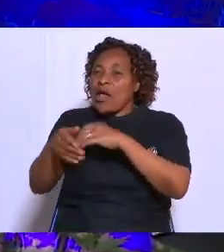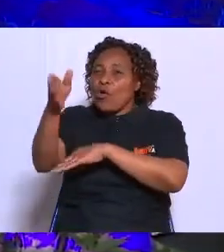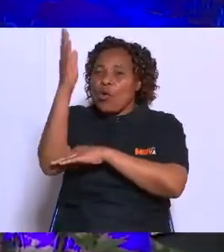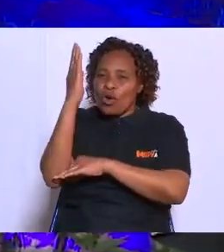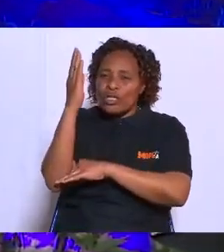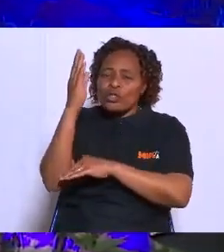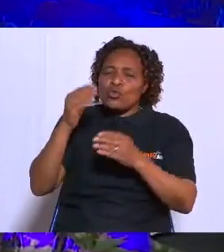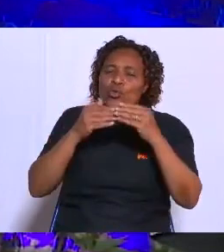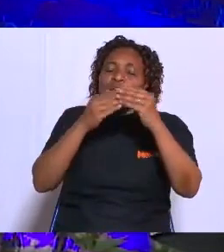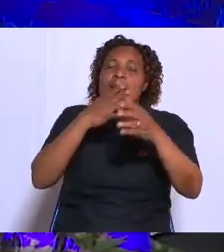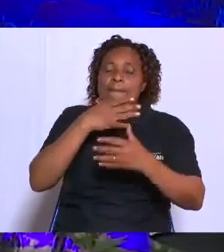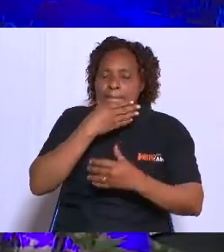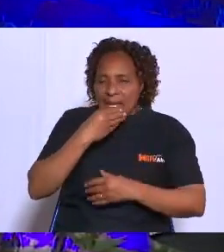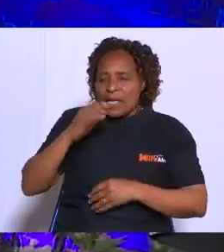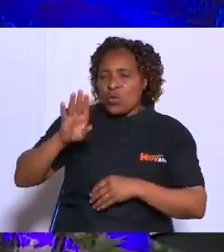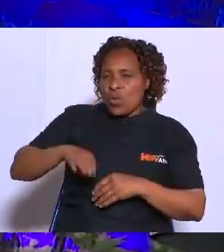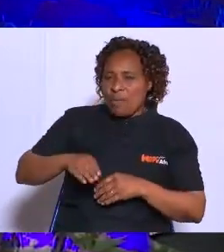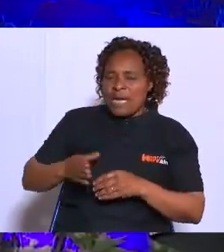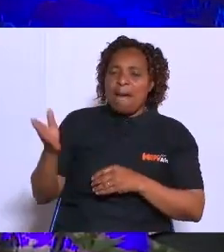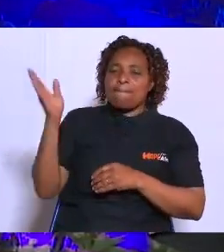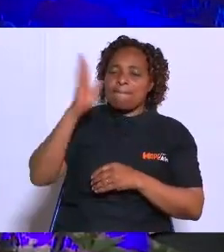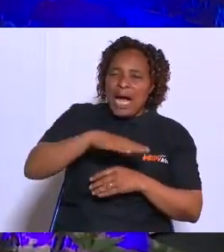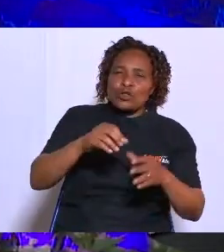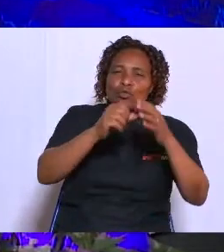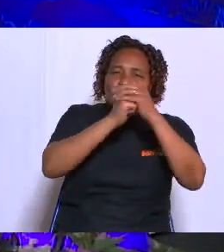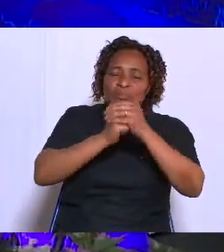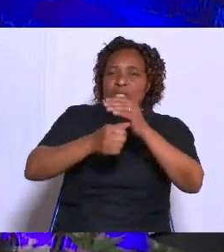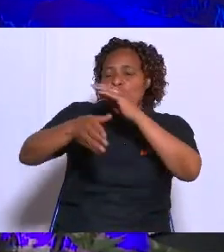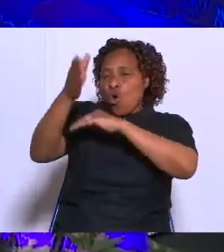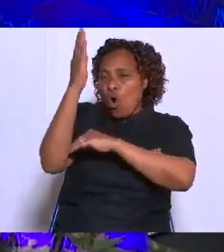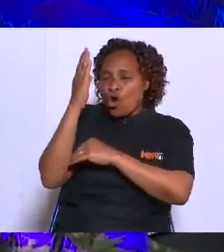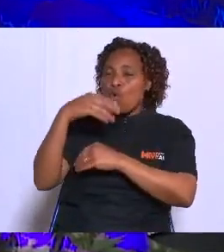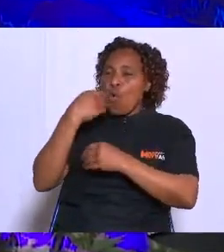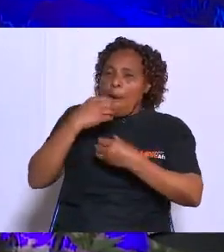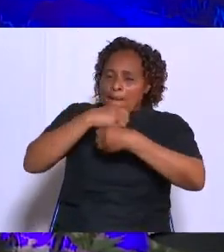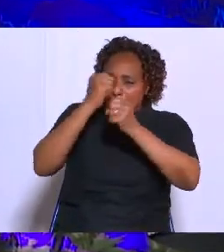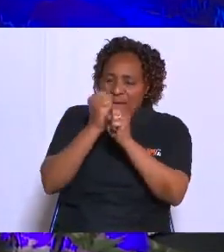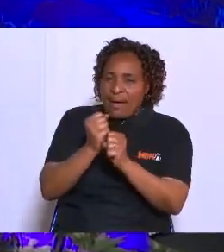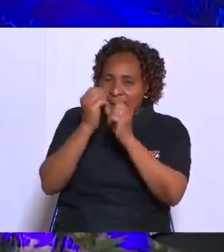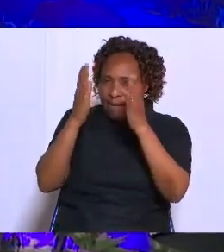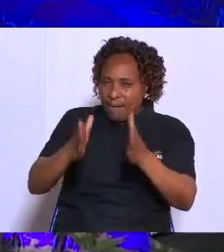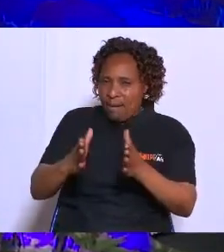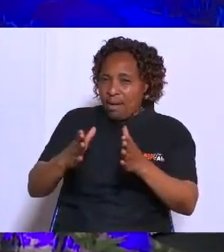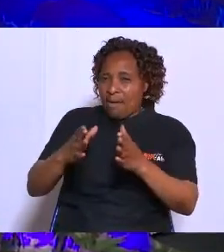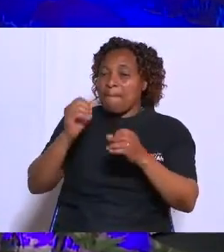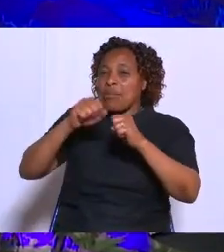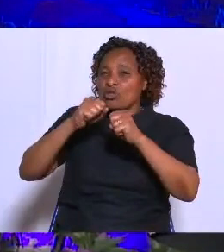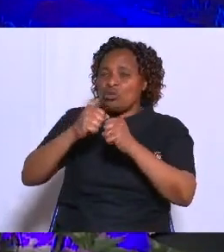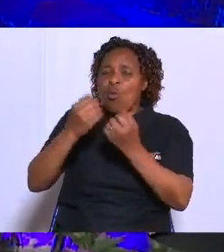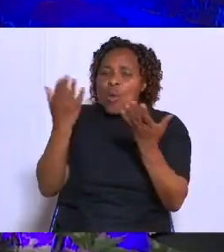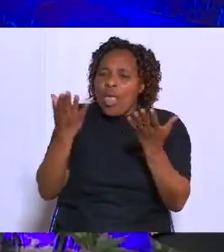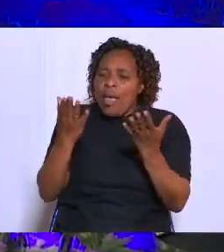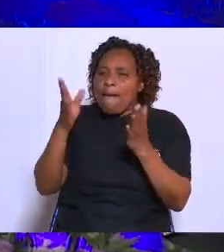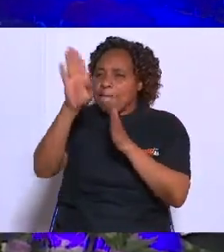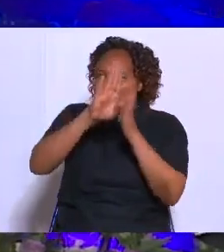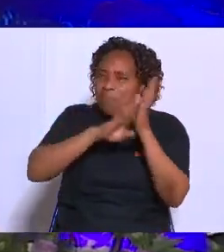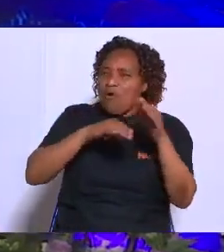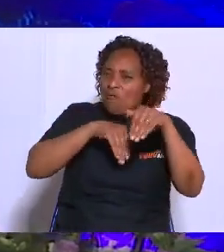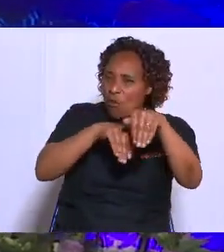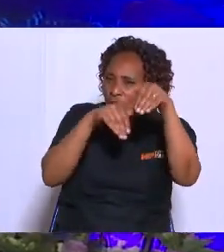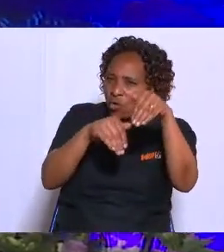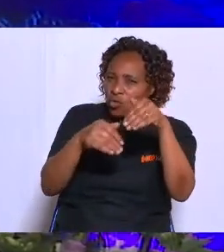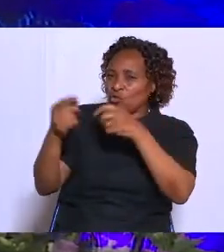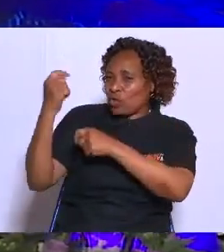men and women back to worshiping the Creator God the matter is will we follow the Bible or the